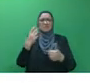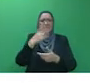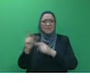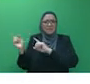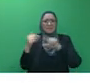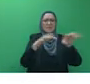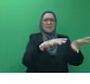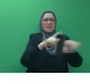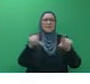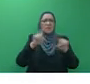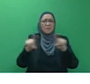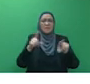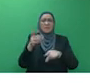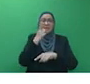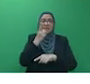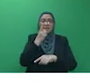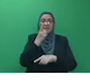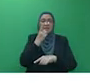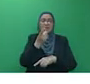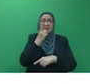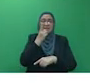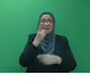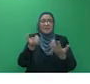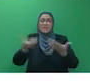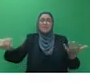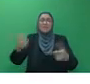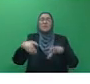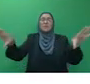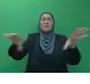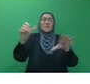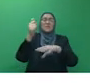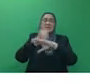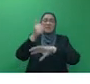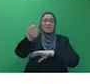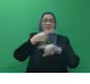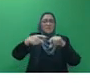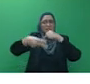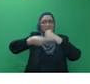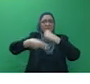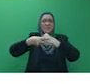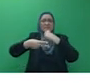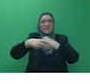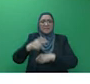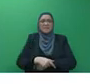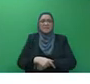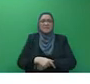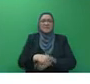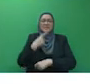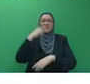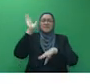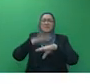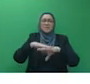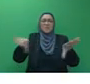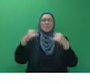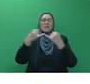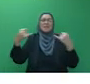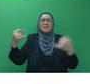dinner right we can buy everything we save on the comedian there we call the community to do online first like we're all working from home anyway just after